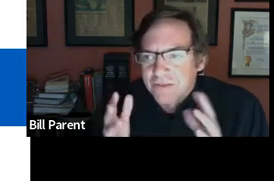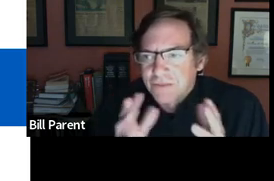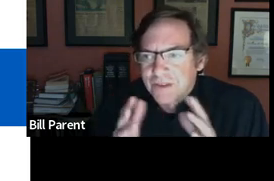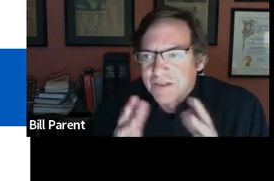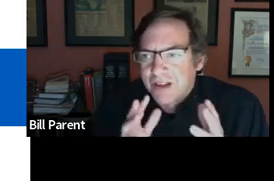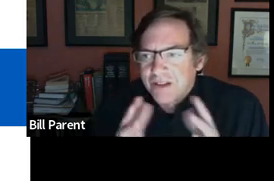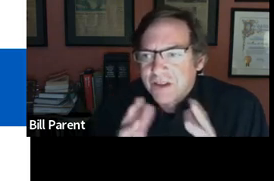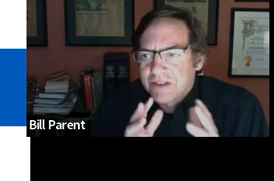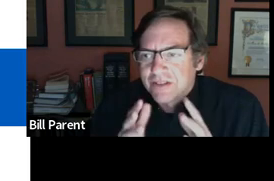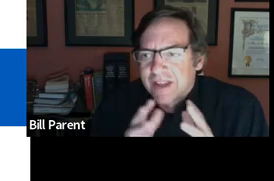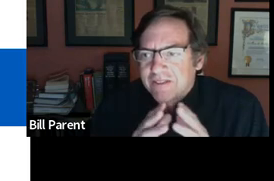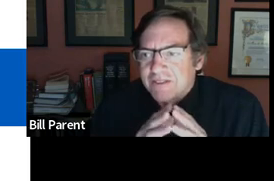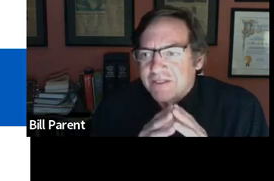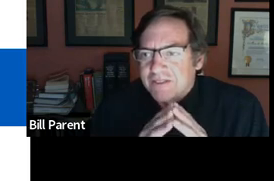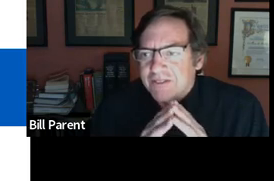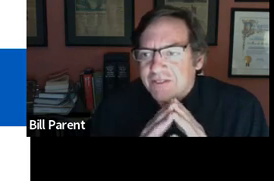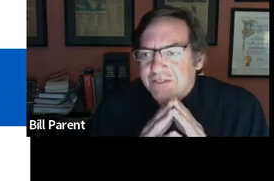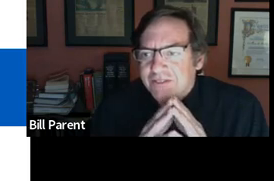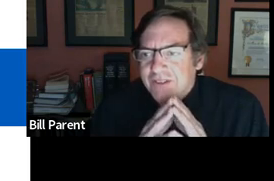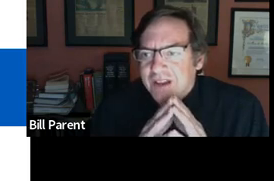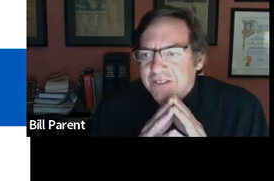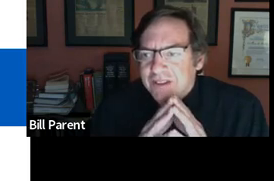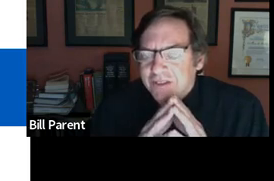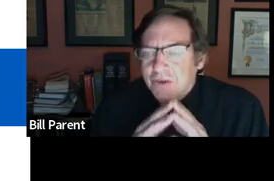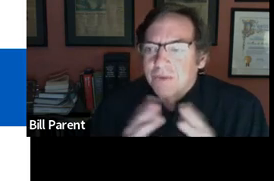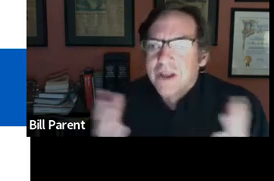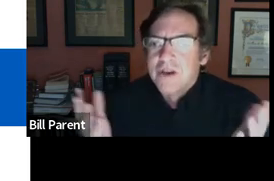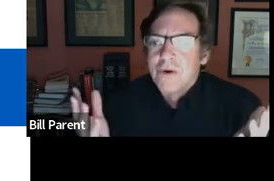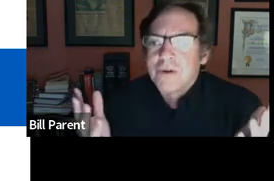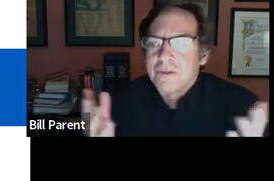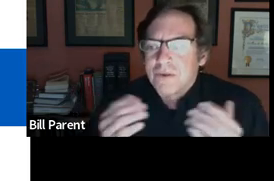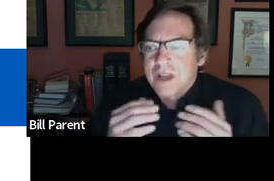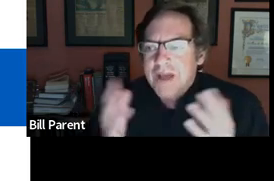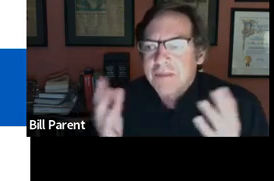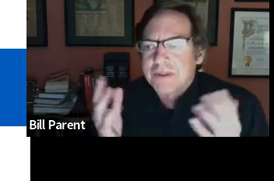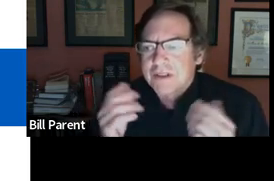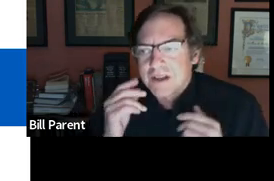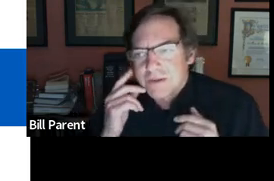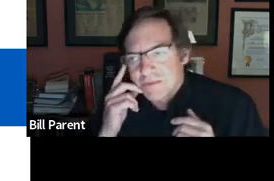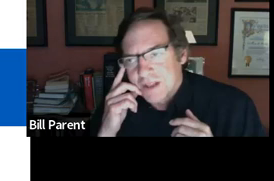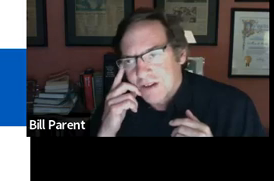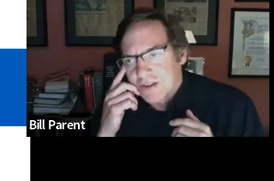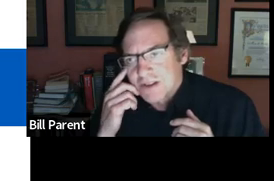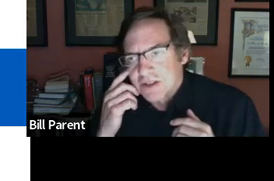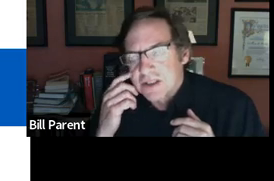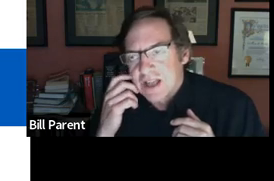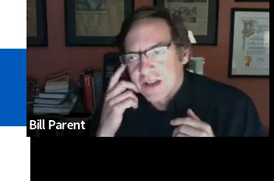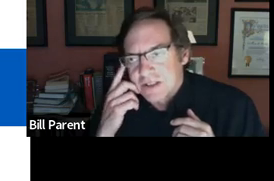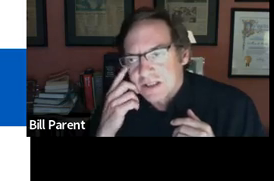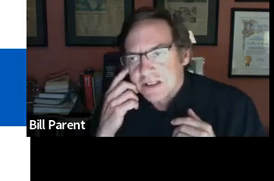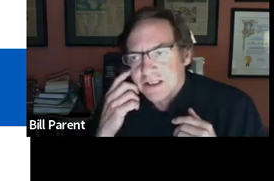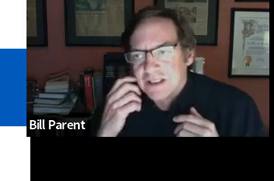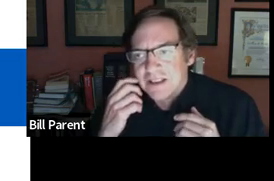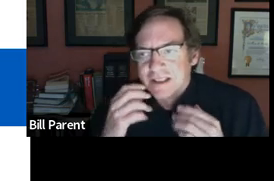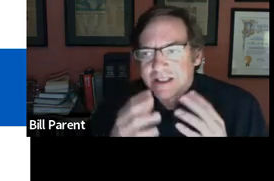So the evaluation of that 5 years, what would happen in our transitional